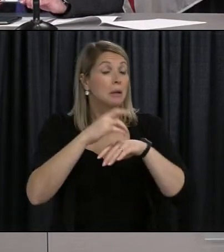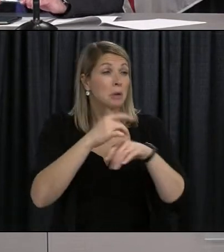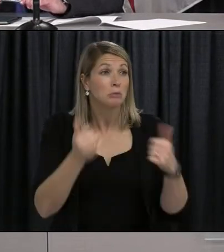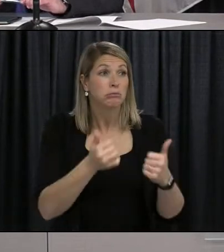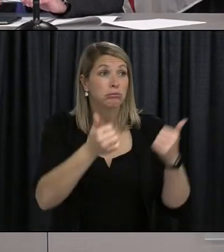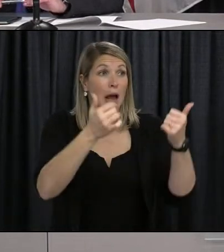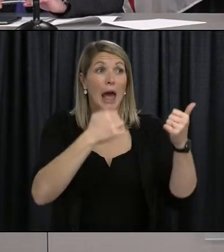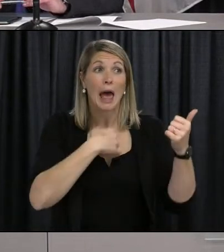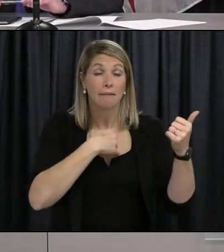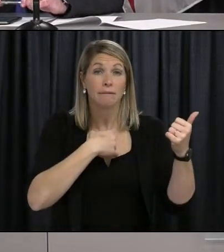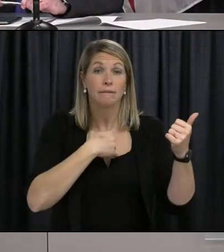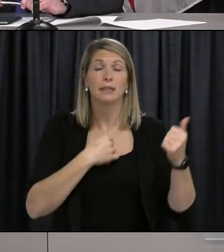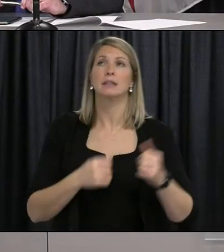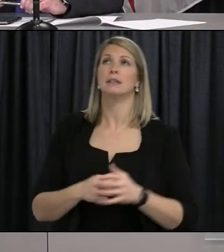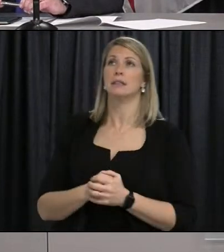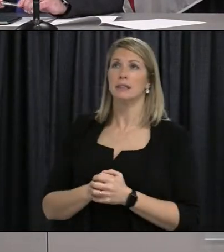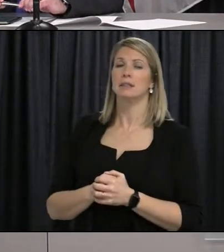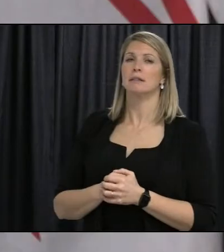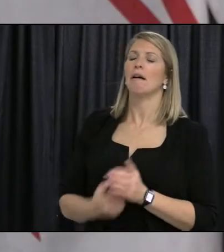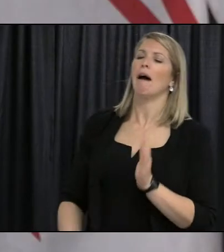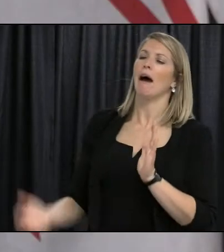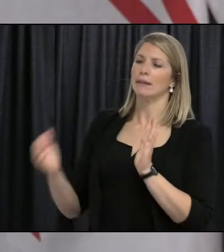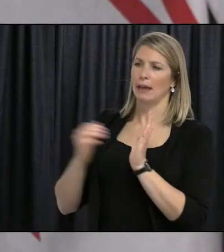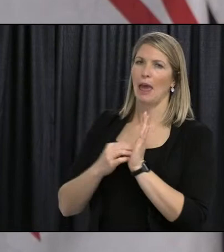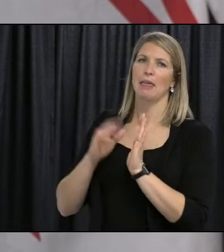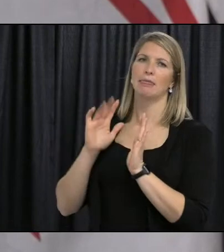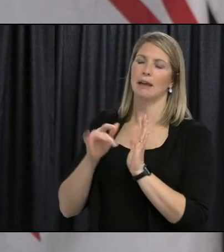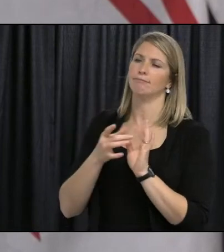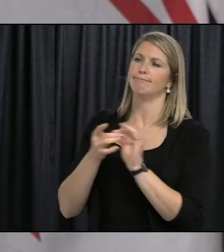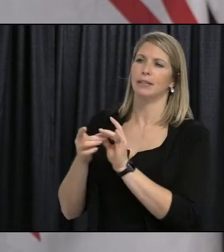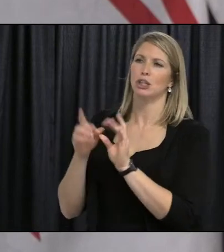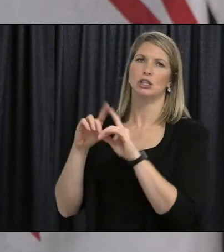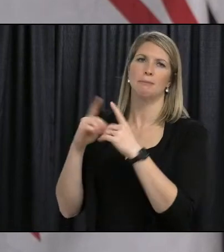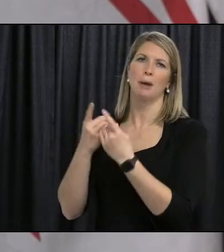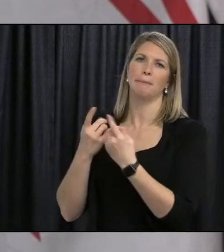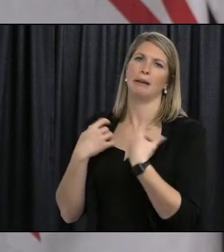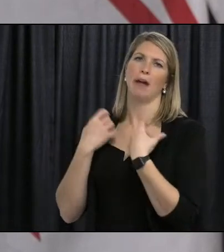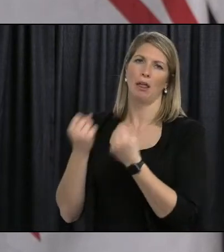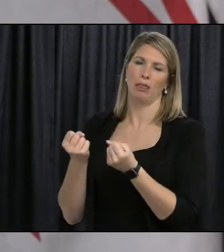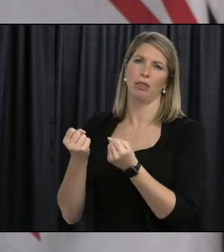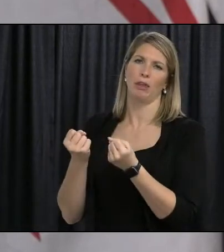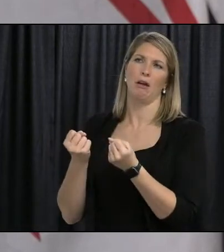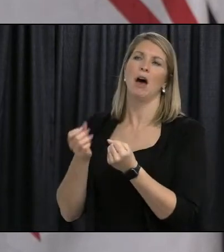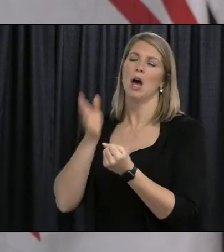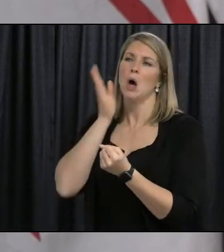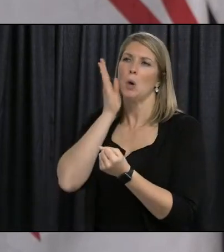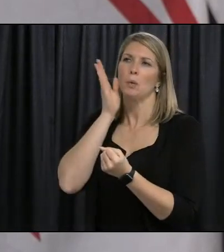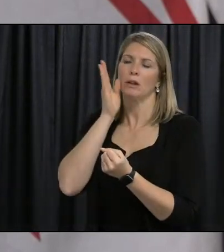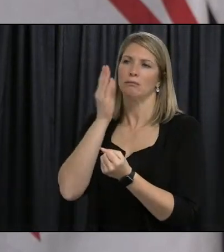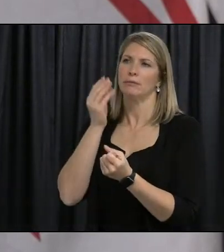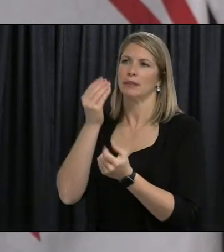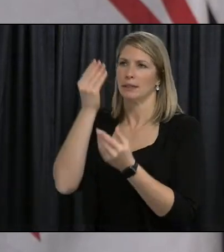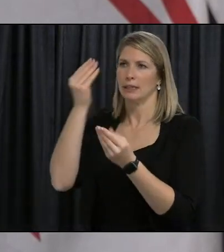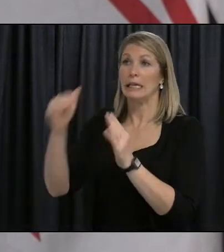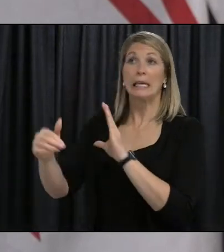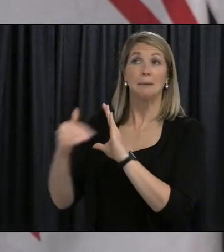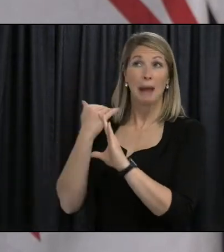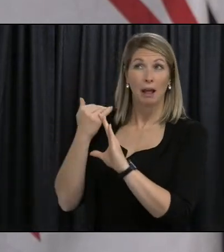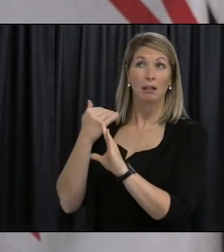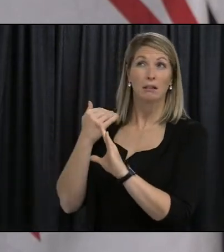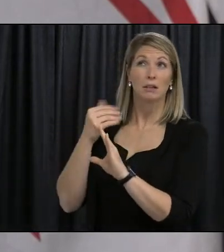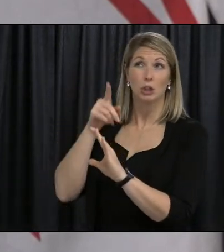here. Okay. So once again, I'll have to defer you back to the department. Perhaps you can send an